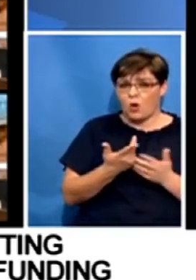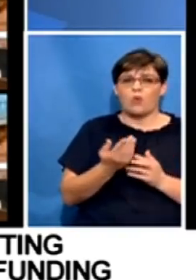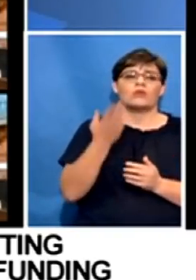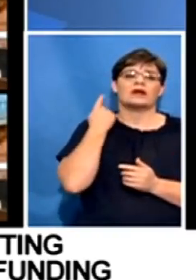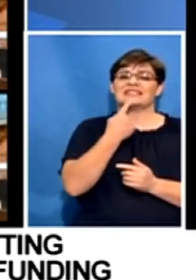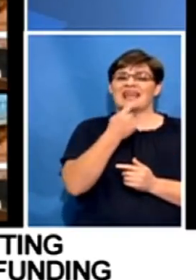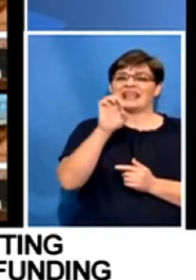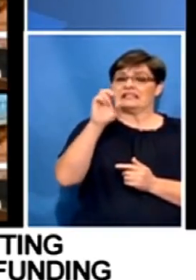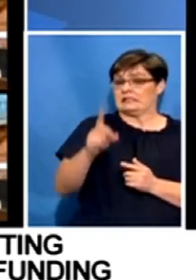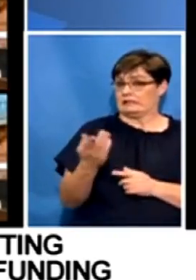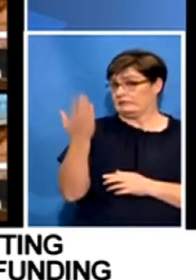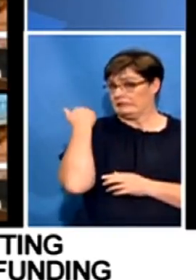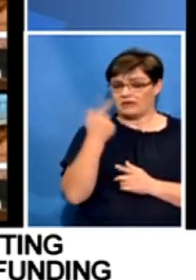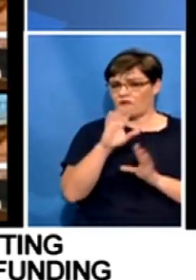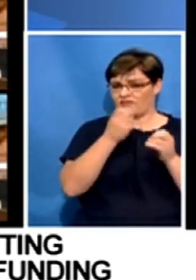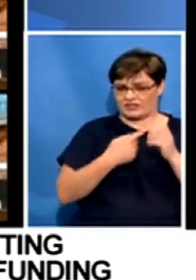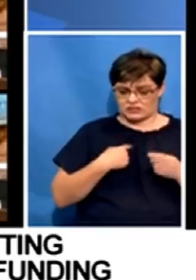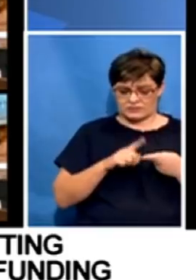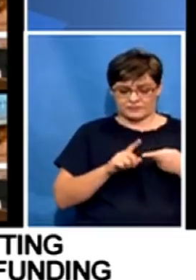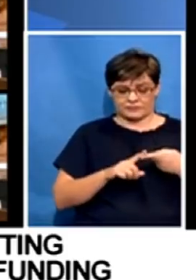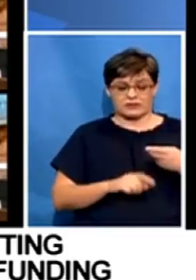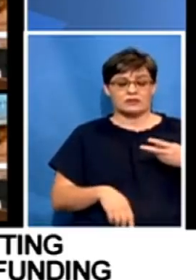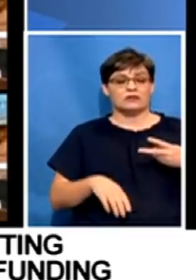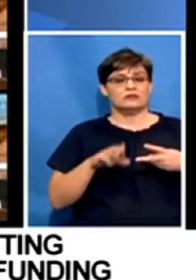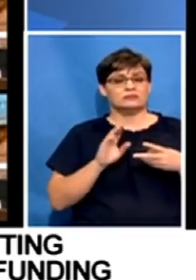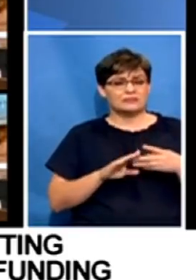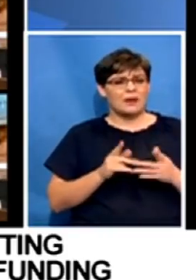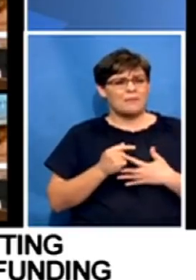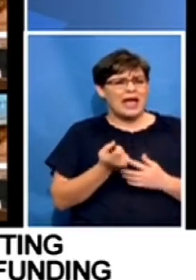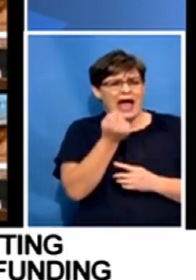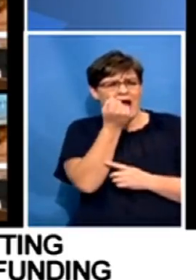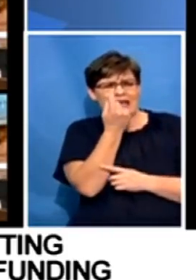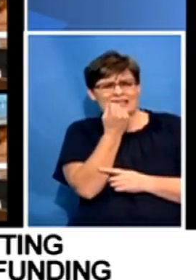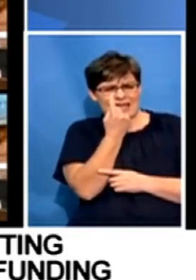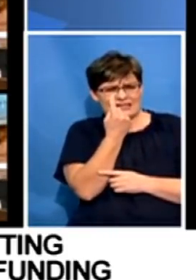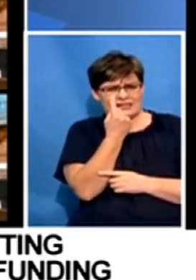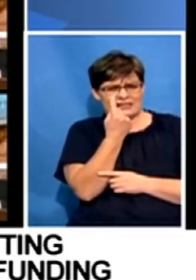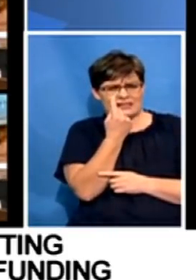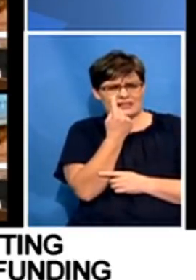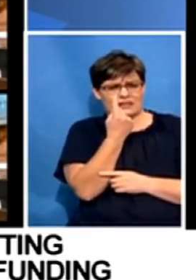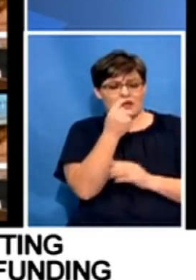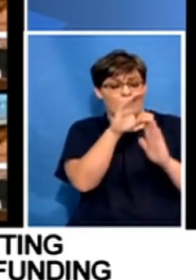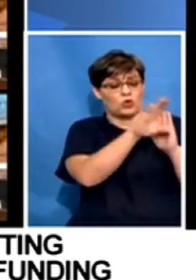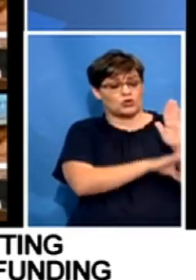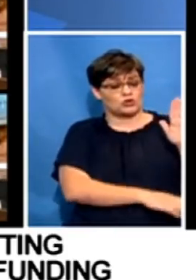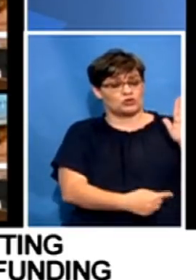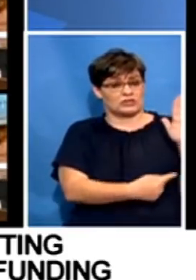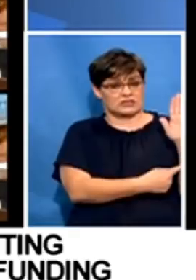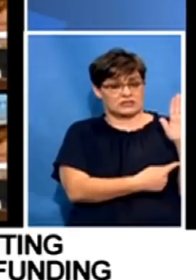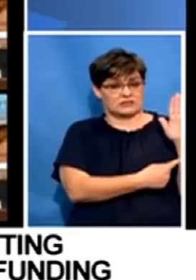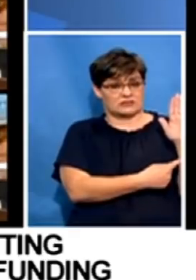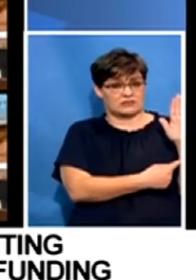on, I would understand the Constitution to seek to,